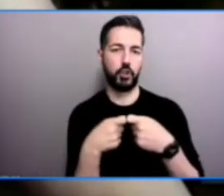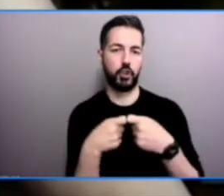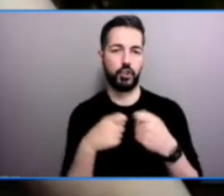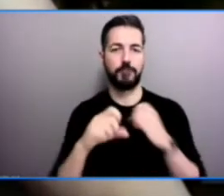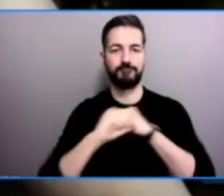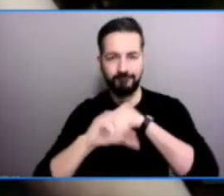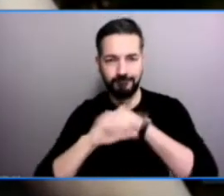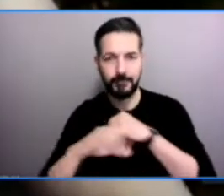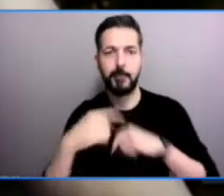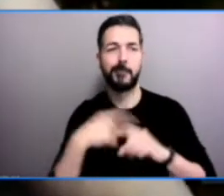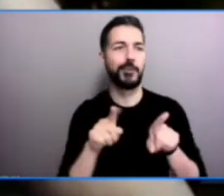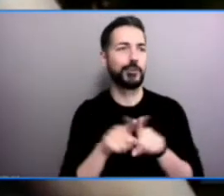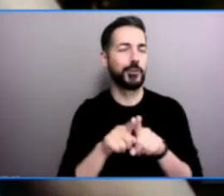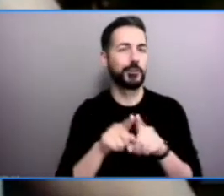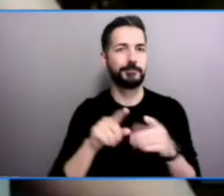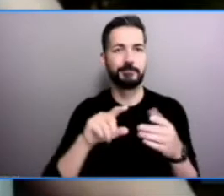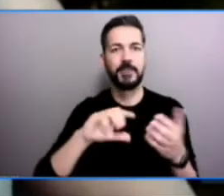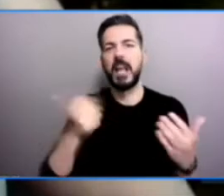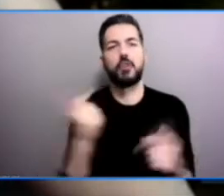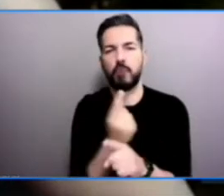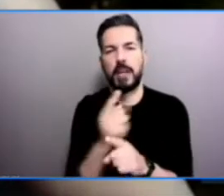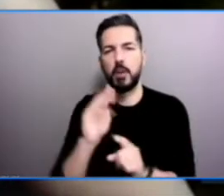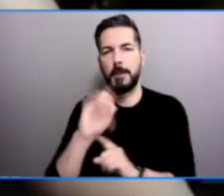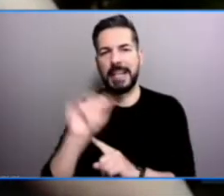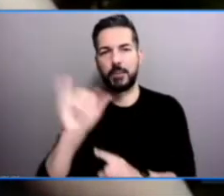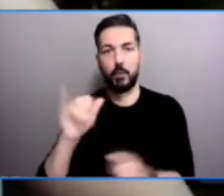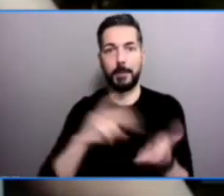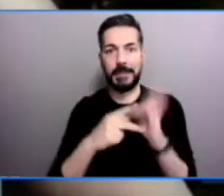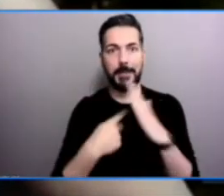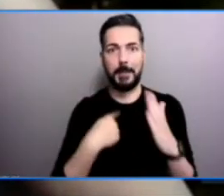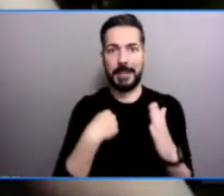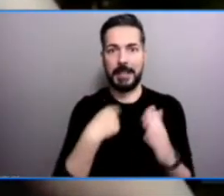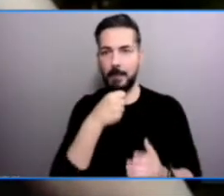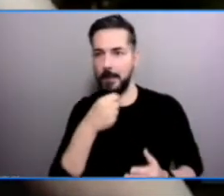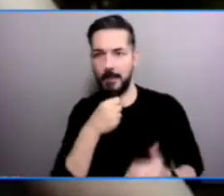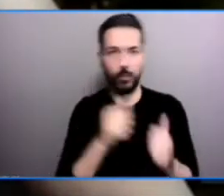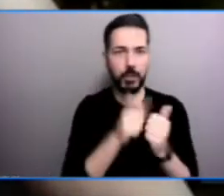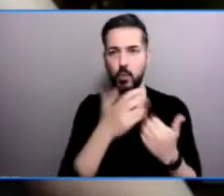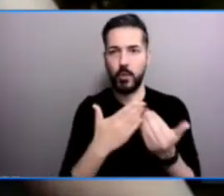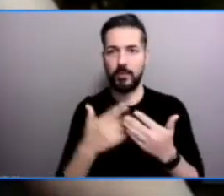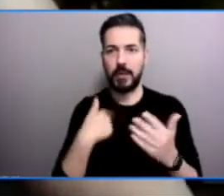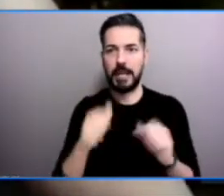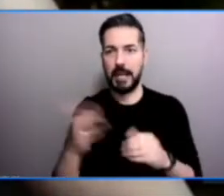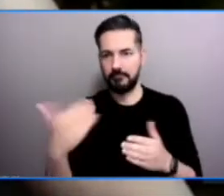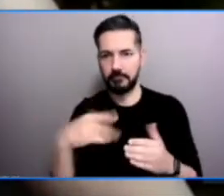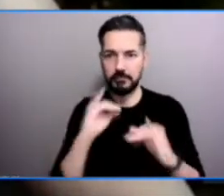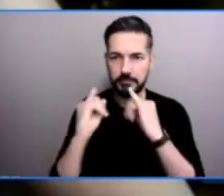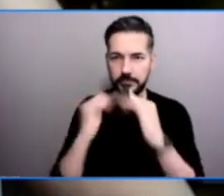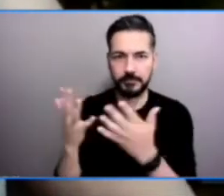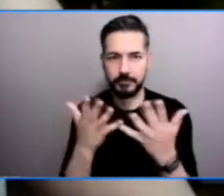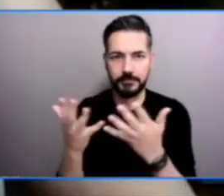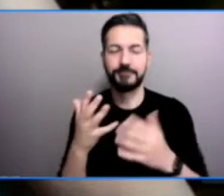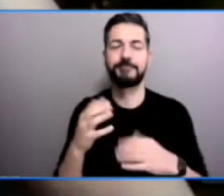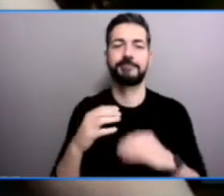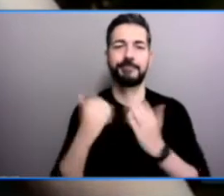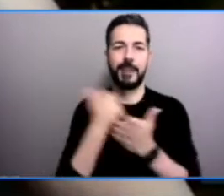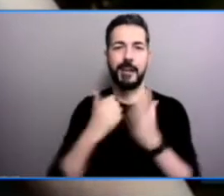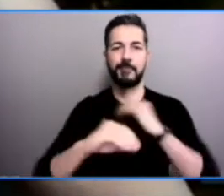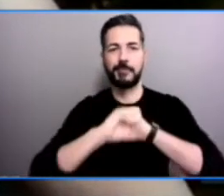to pass similar amendments in state after state, which is another example of these